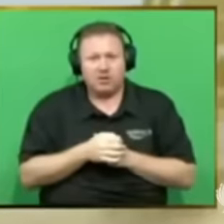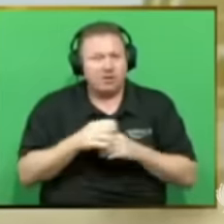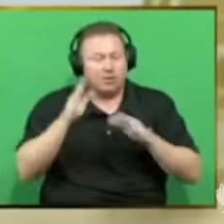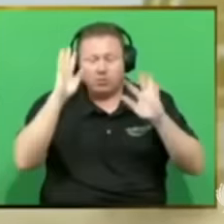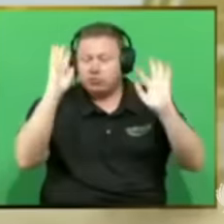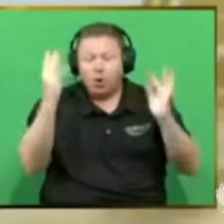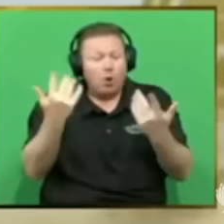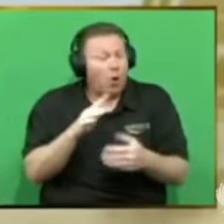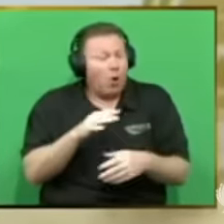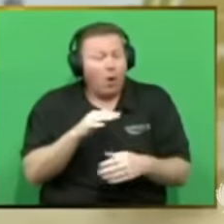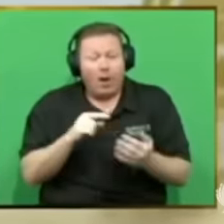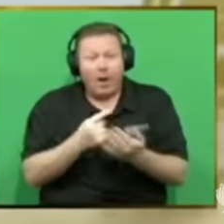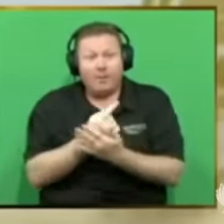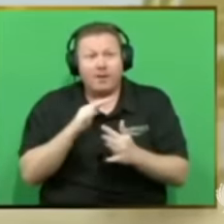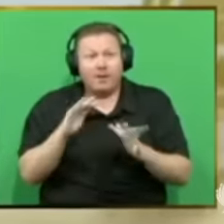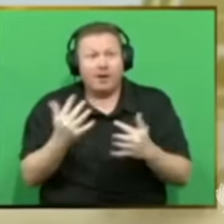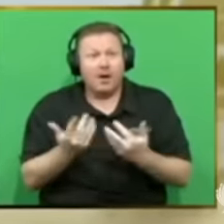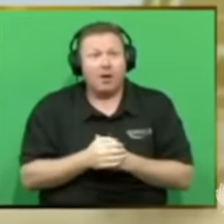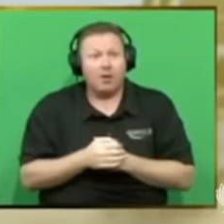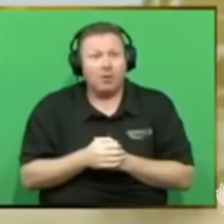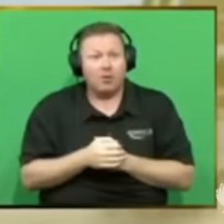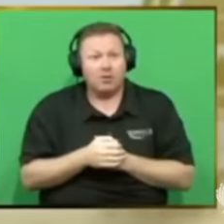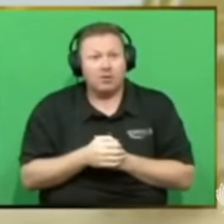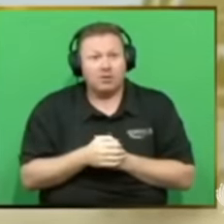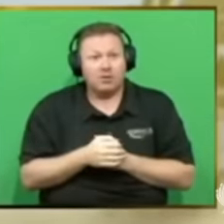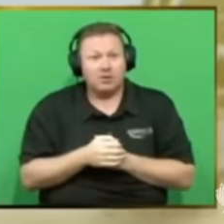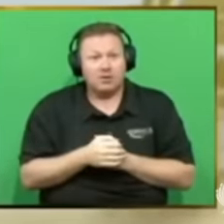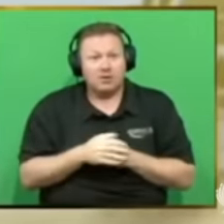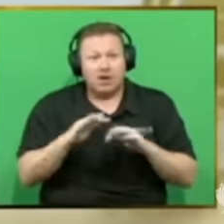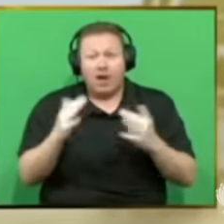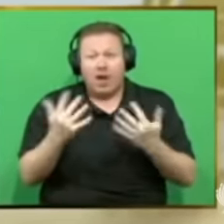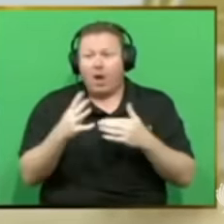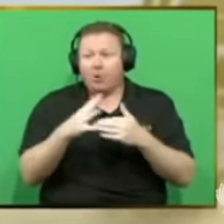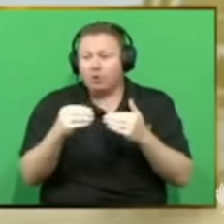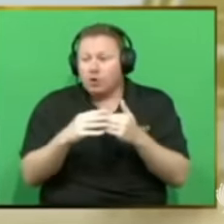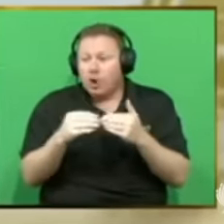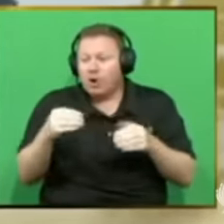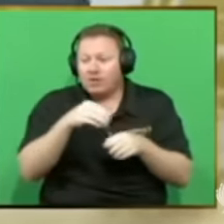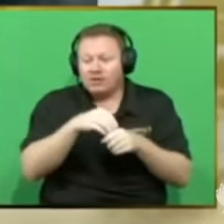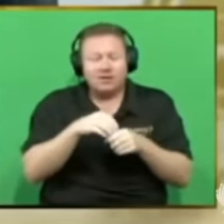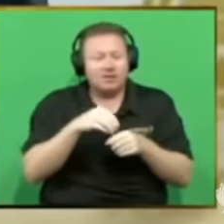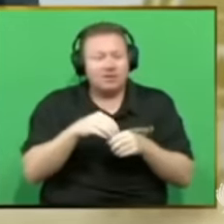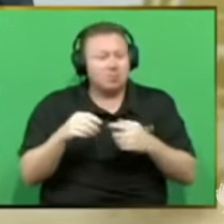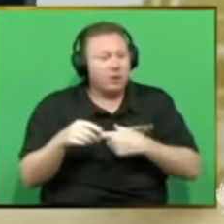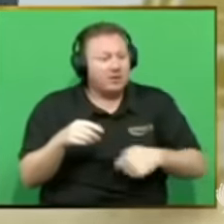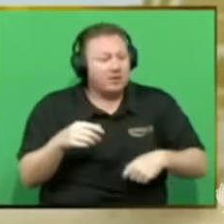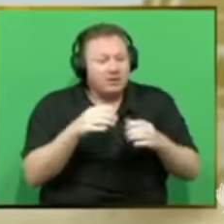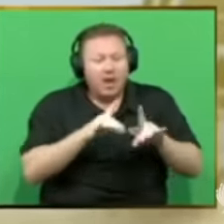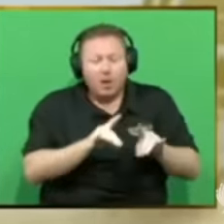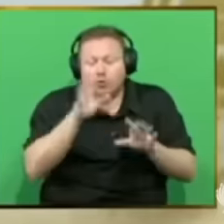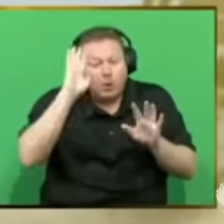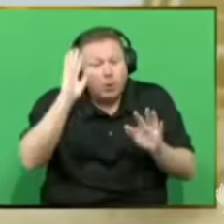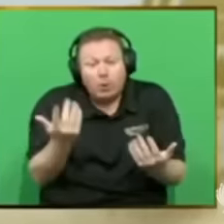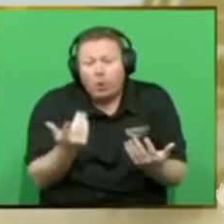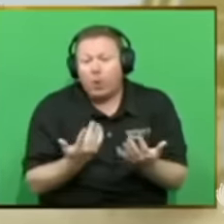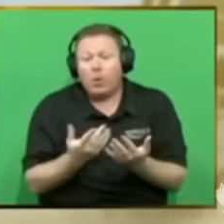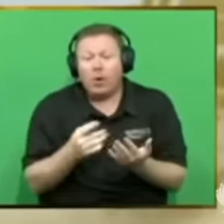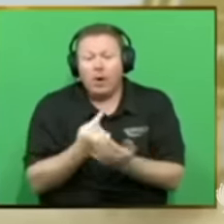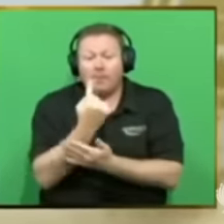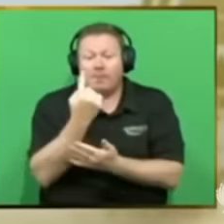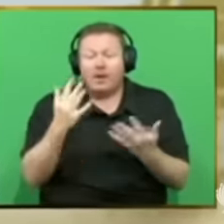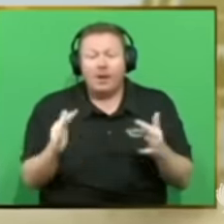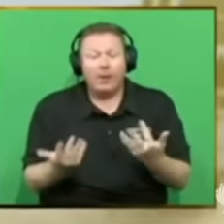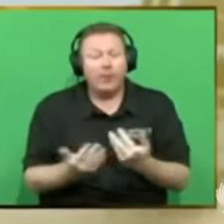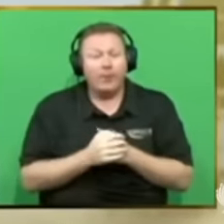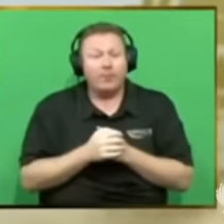great mysteries, like Stonehenge or how those dollars ended up in the president's couch. There's just one problem. In each of